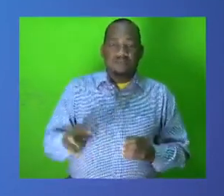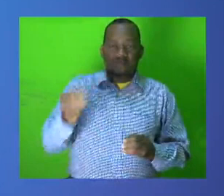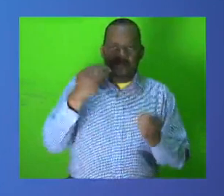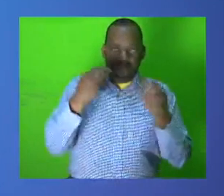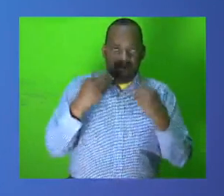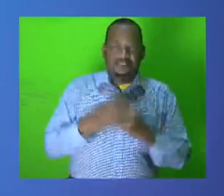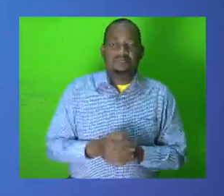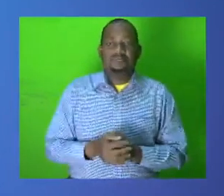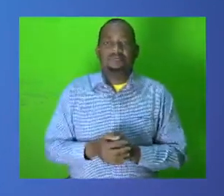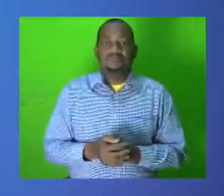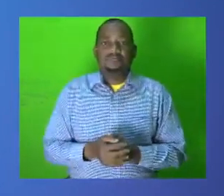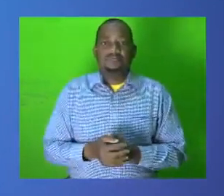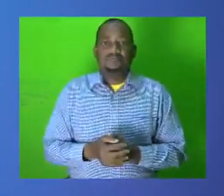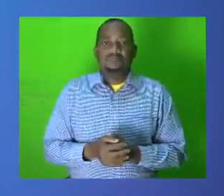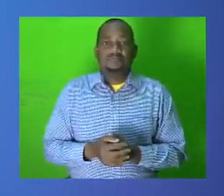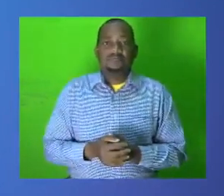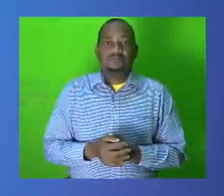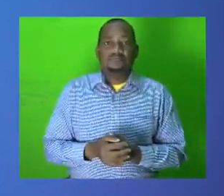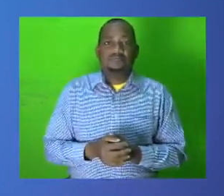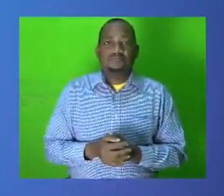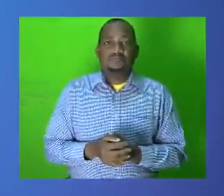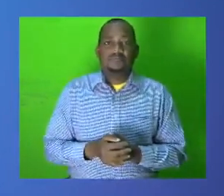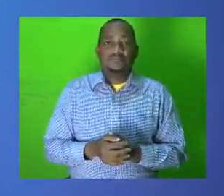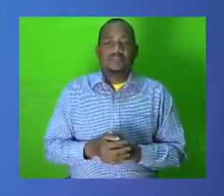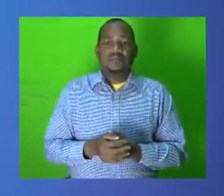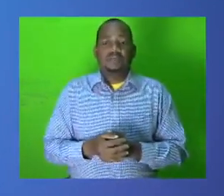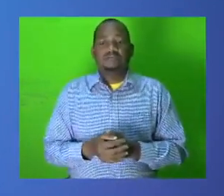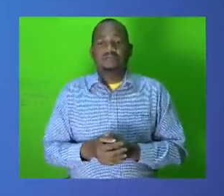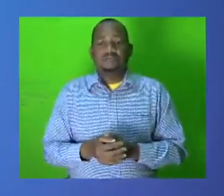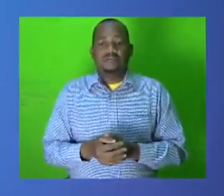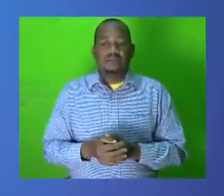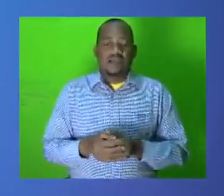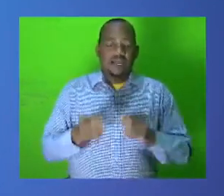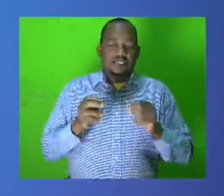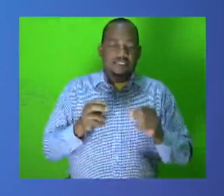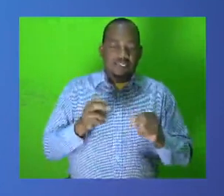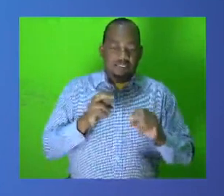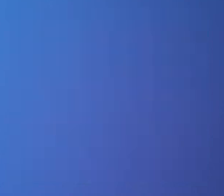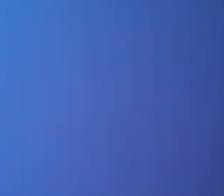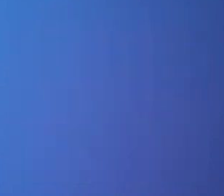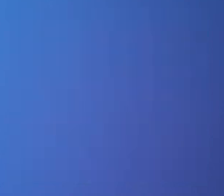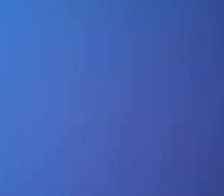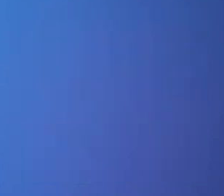knowledge through experiment,